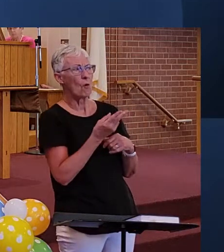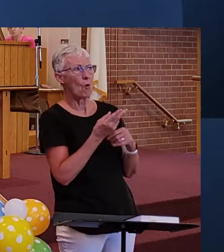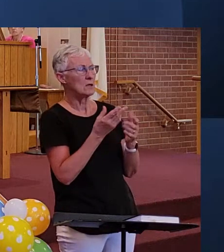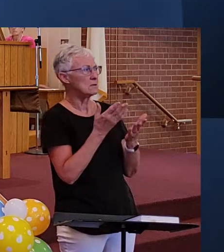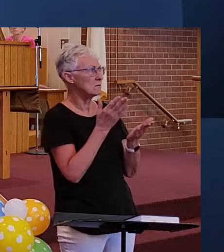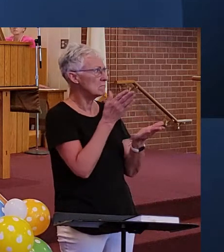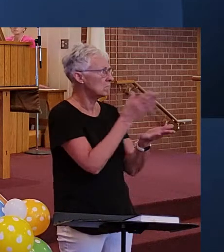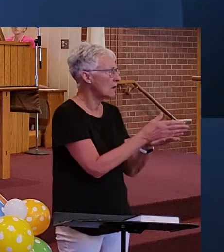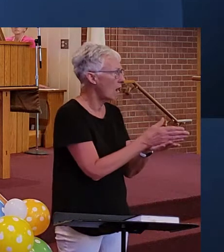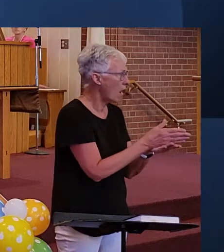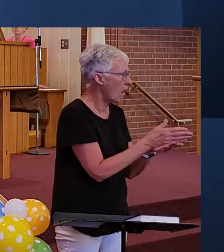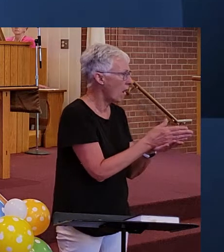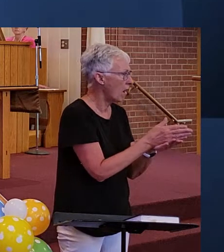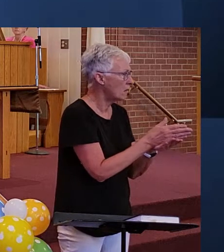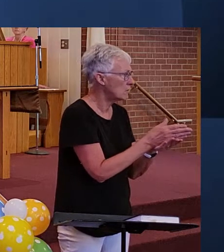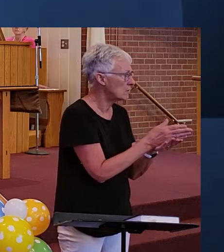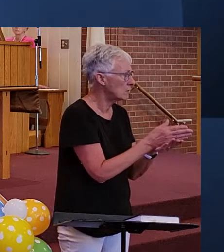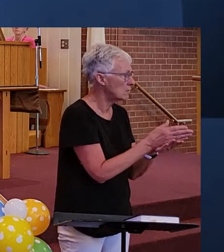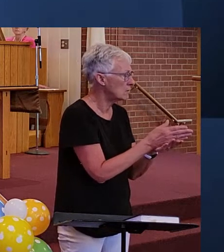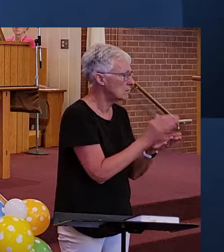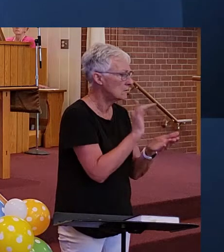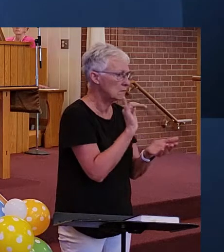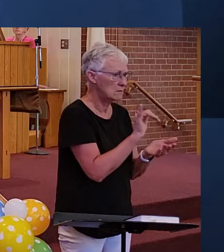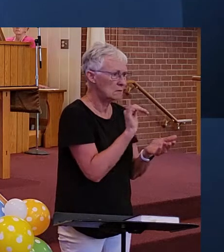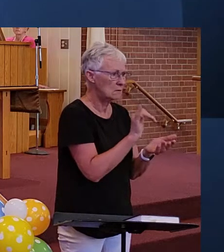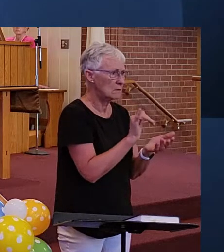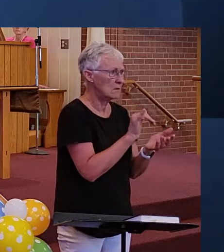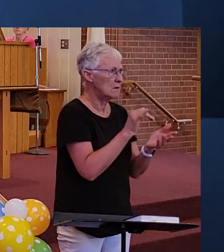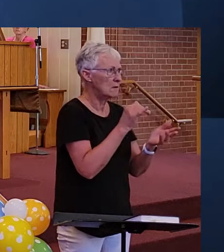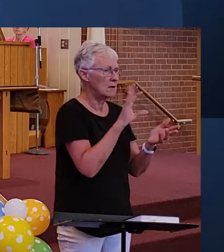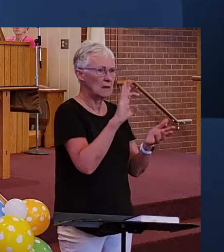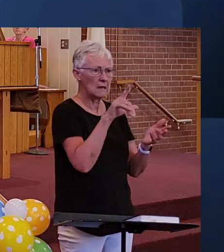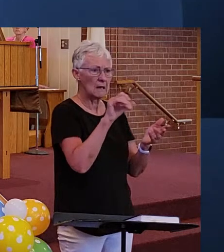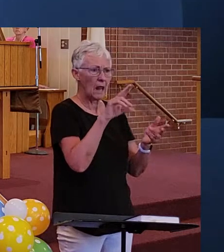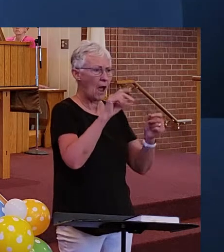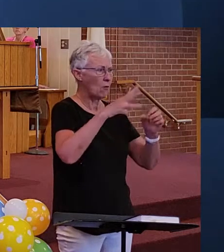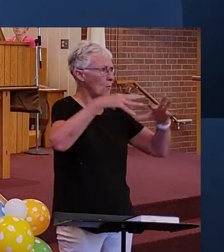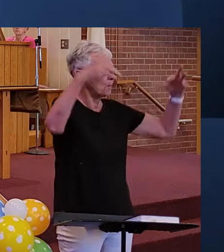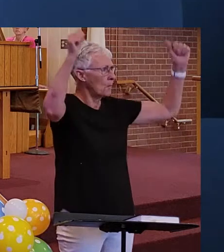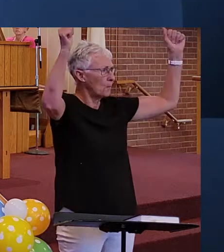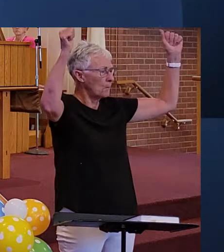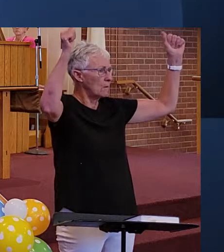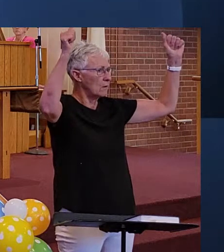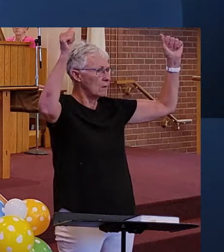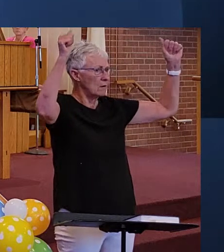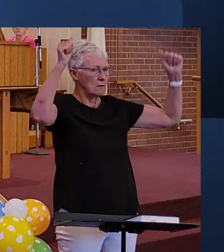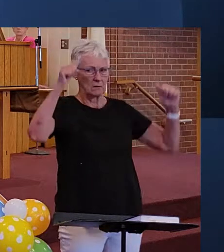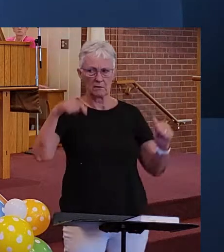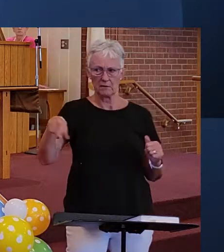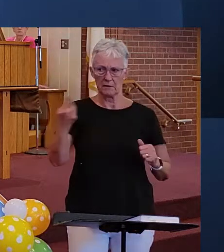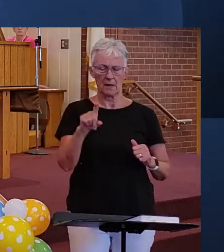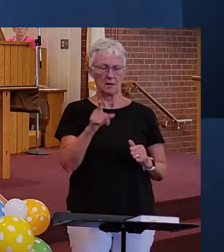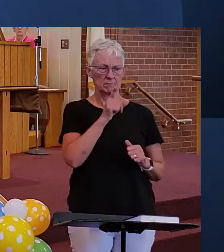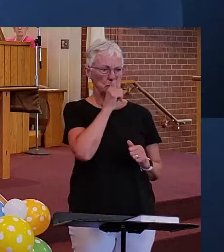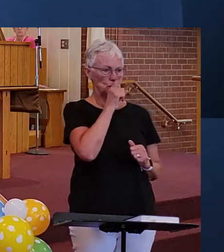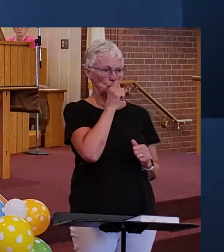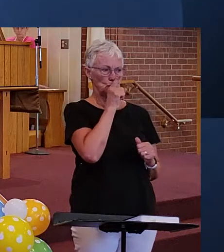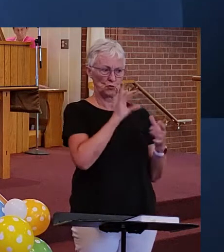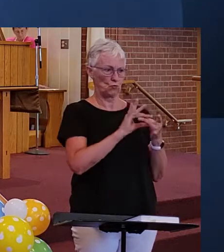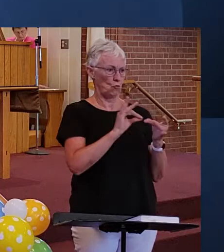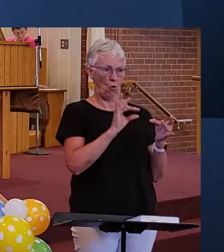in those days, no one told any of the things they had seen. The word of the